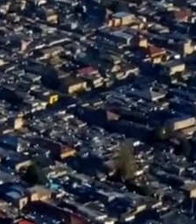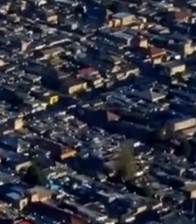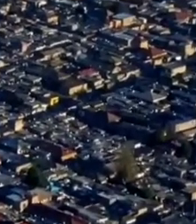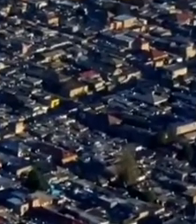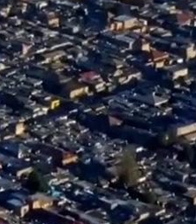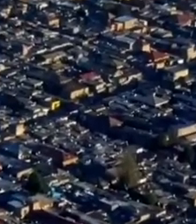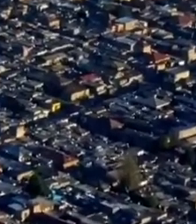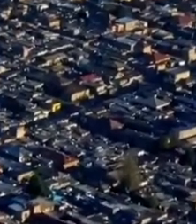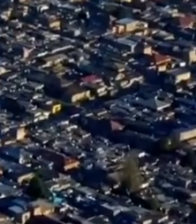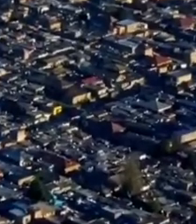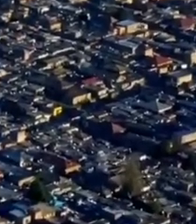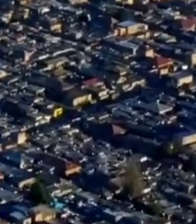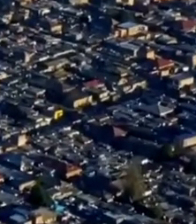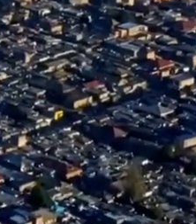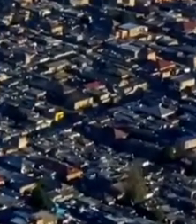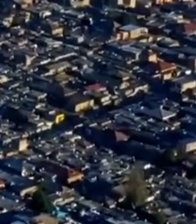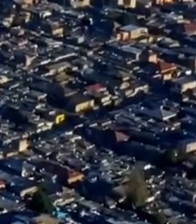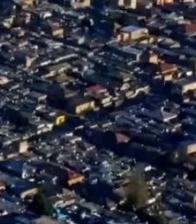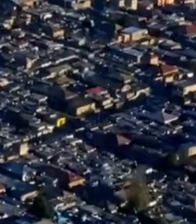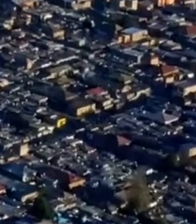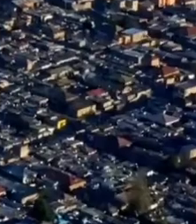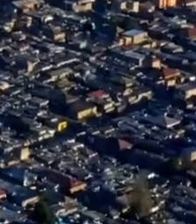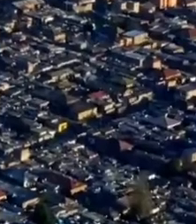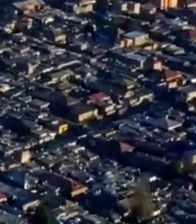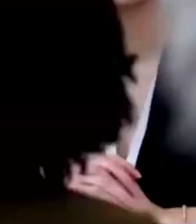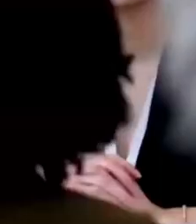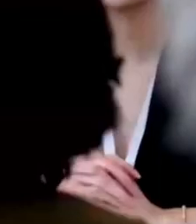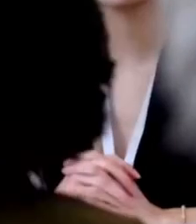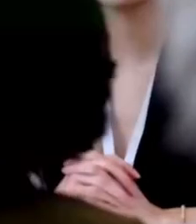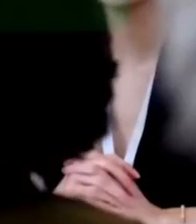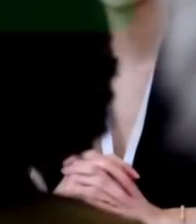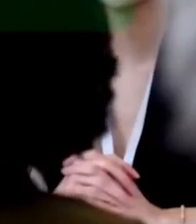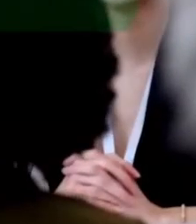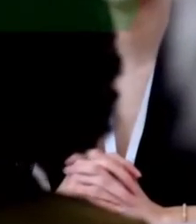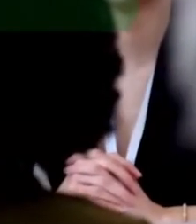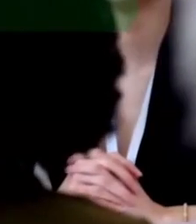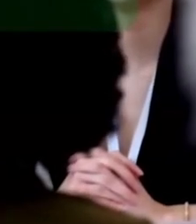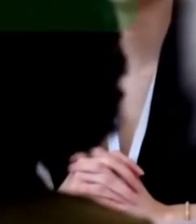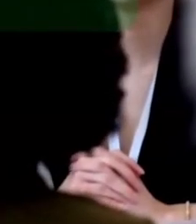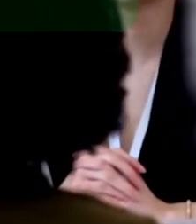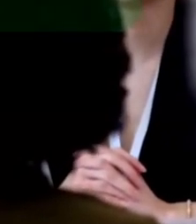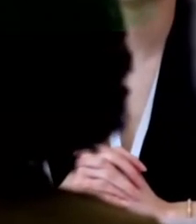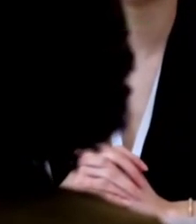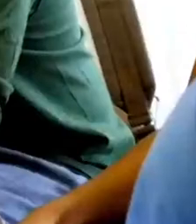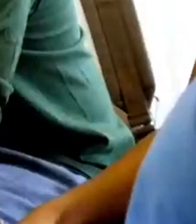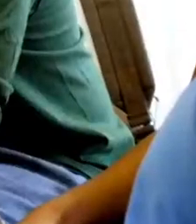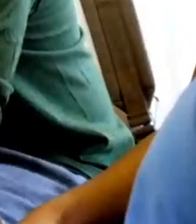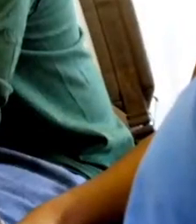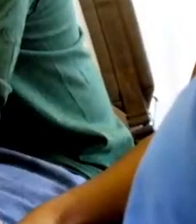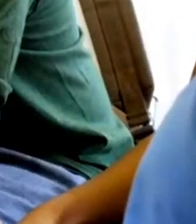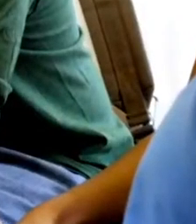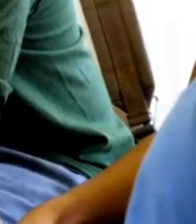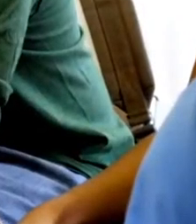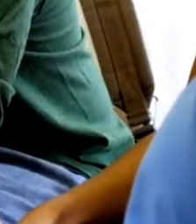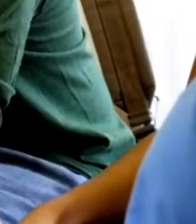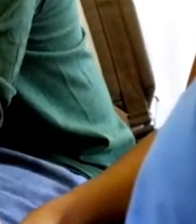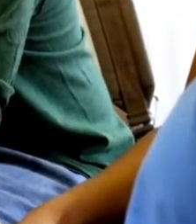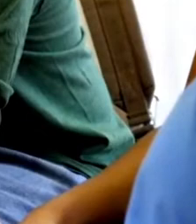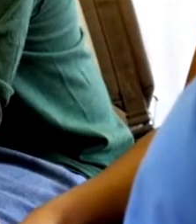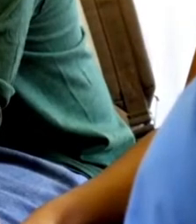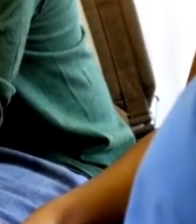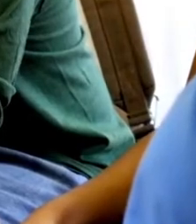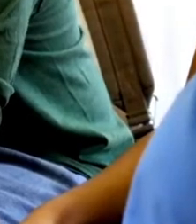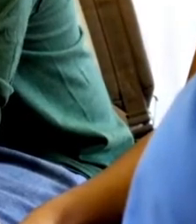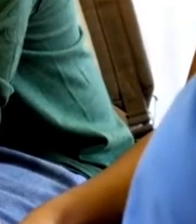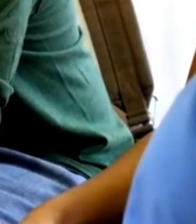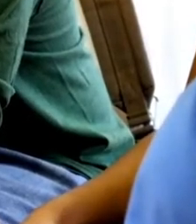integrated to ensure efficient service delivery. The GPL encouraged the citizens of Gauteng